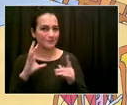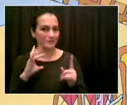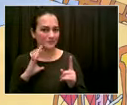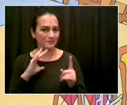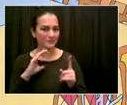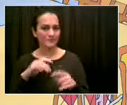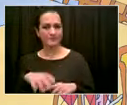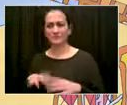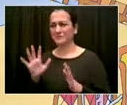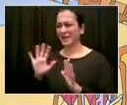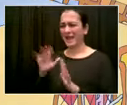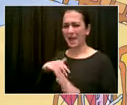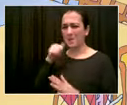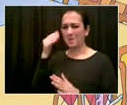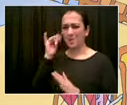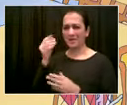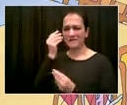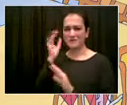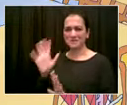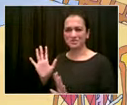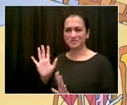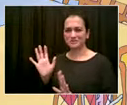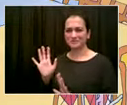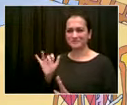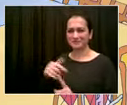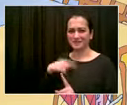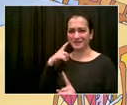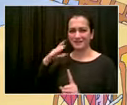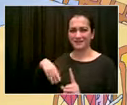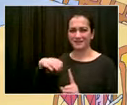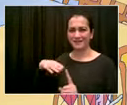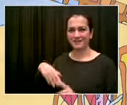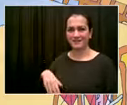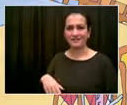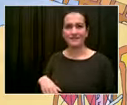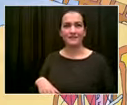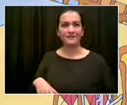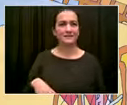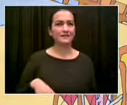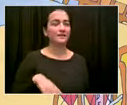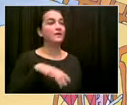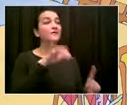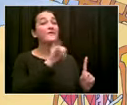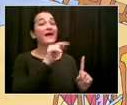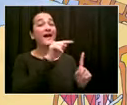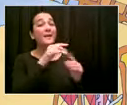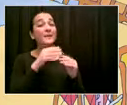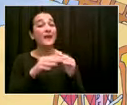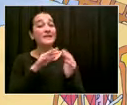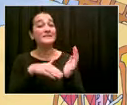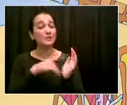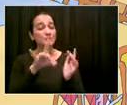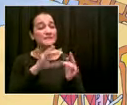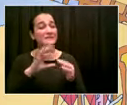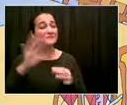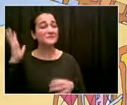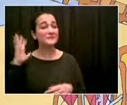Yeah, so sorry about that. So, you know, my understanding is that not all of